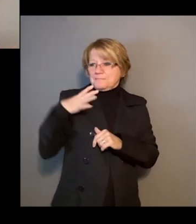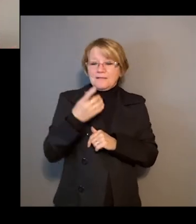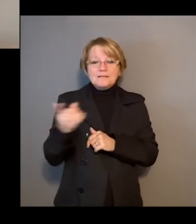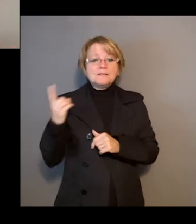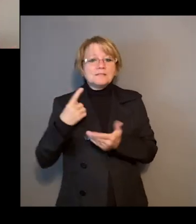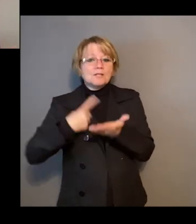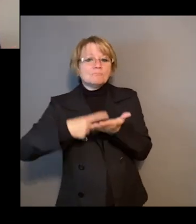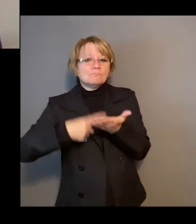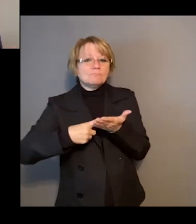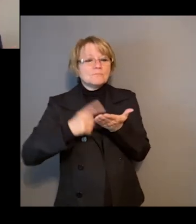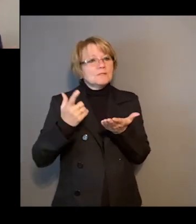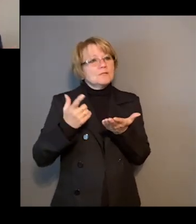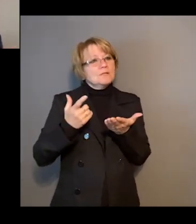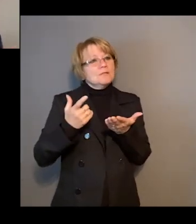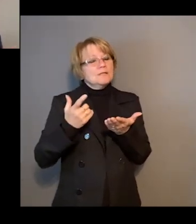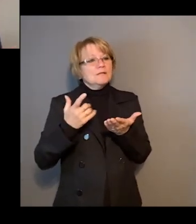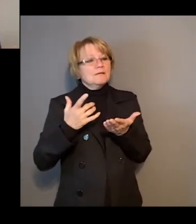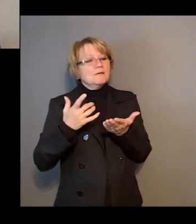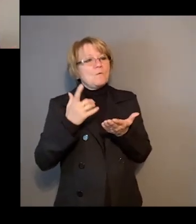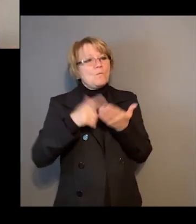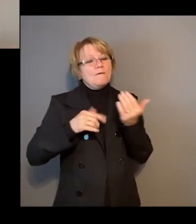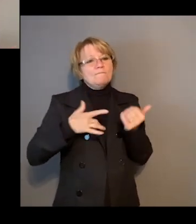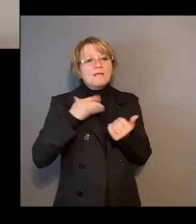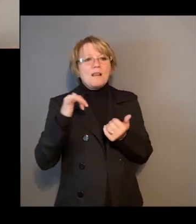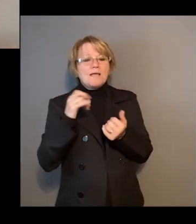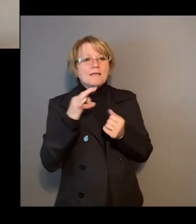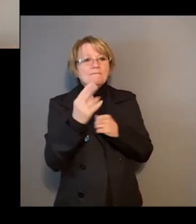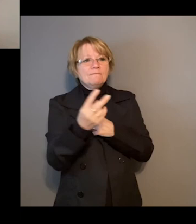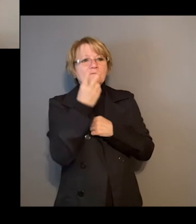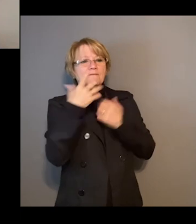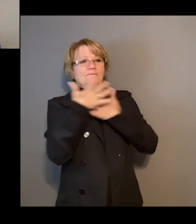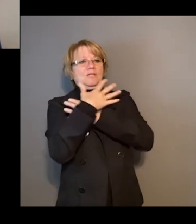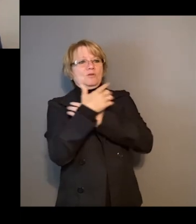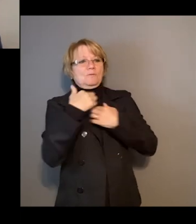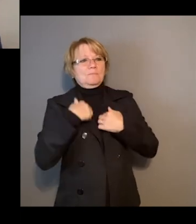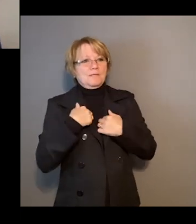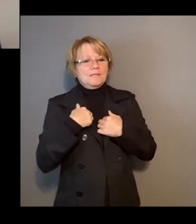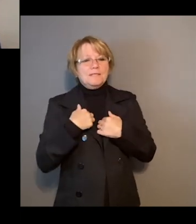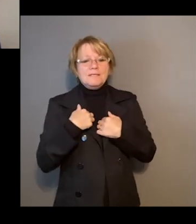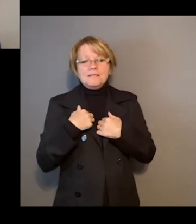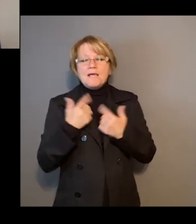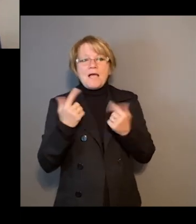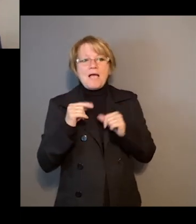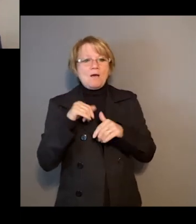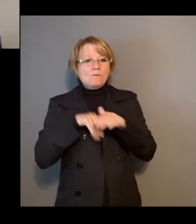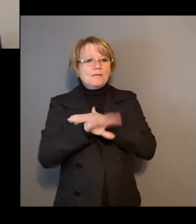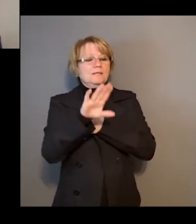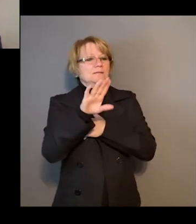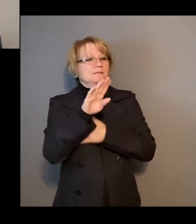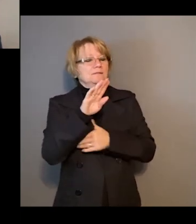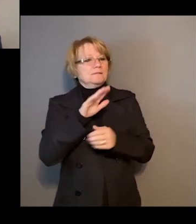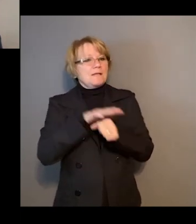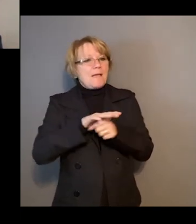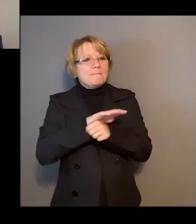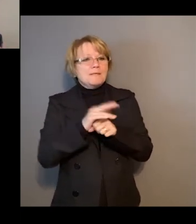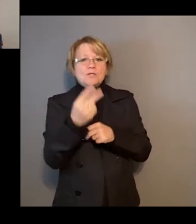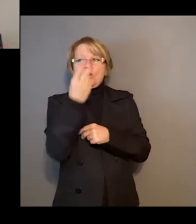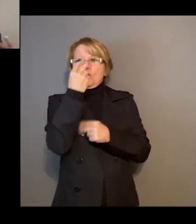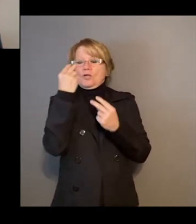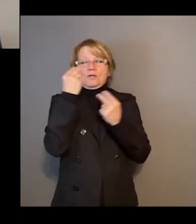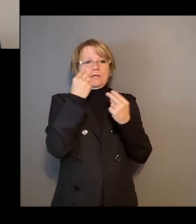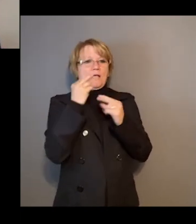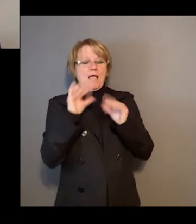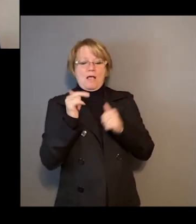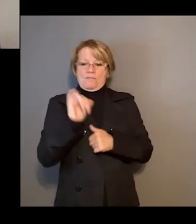as a young Black male. That's what they was really saying when they got on campus, how people looked at them a certain way. And how does it feel to be treated like